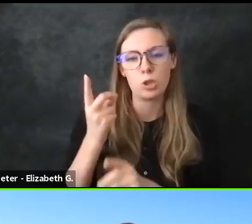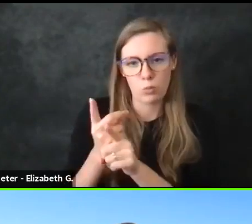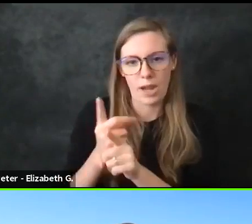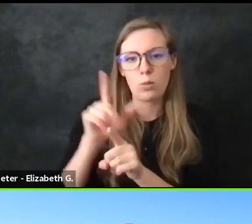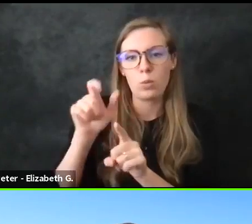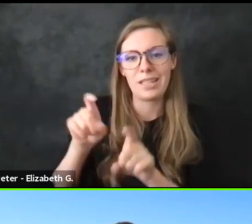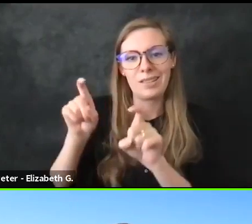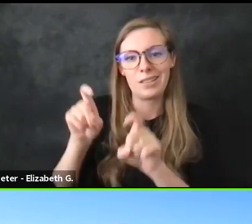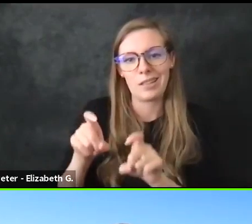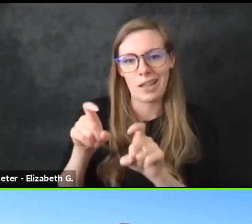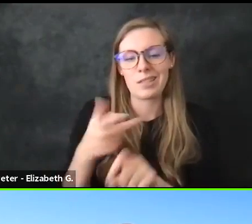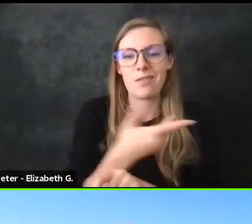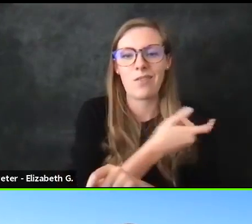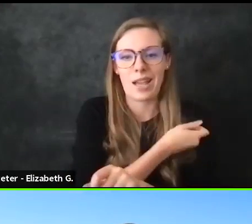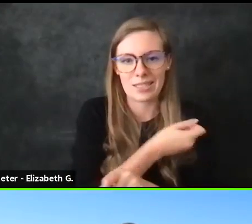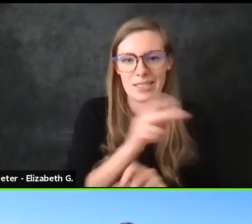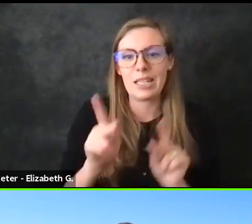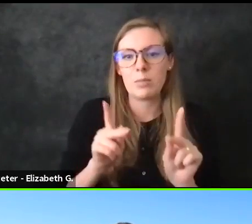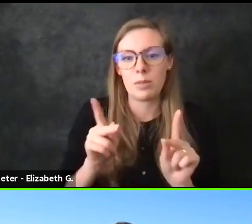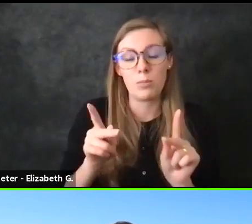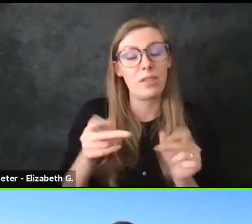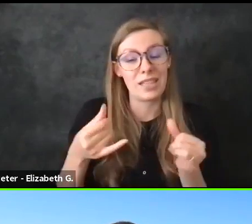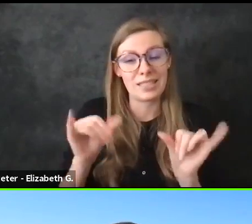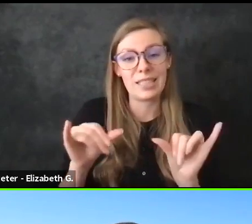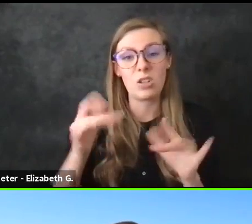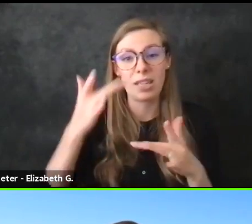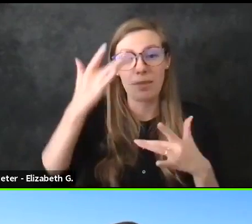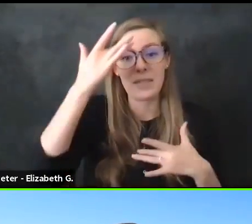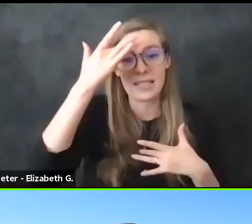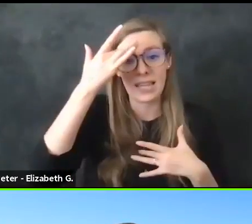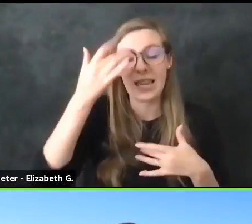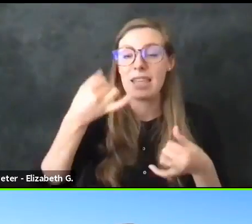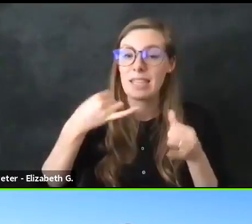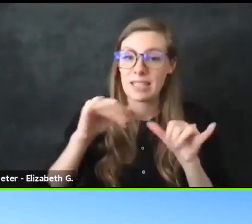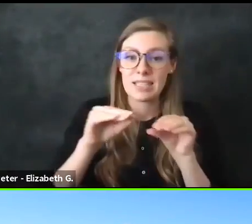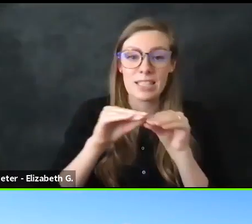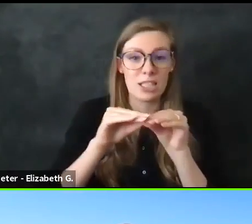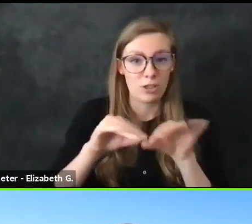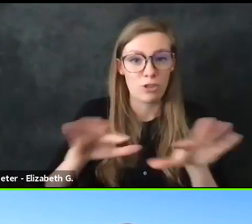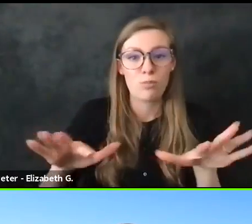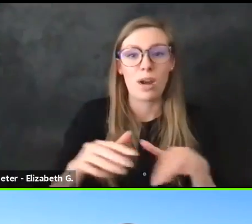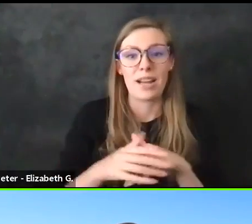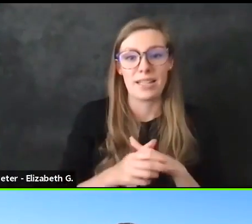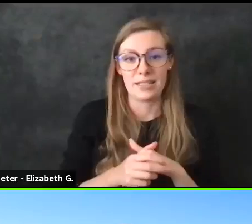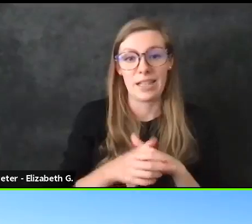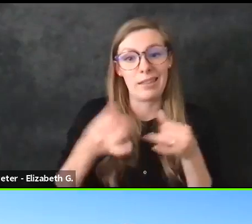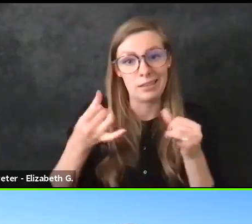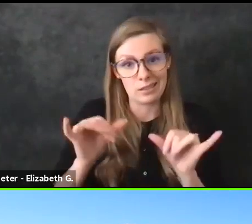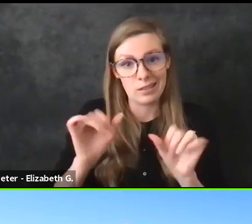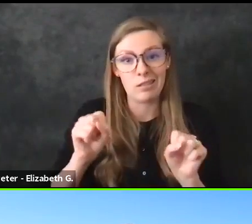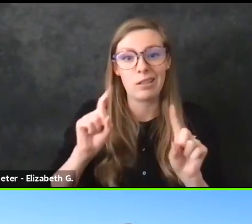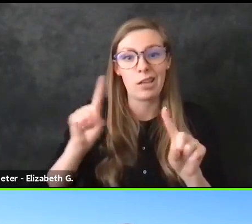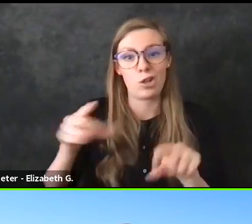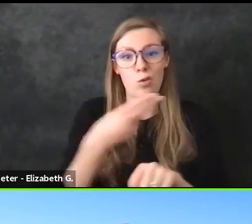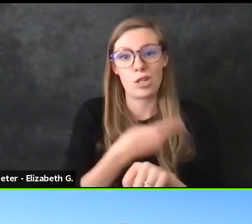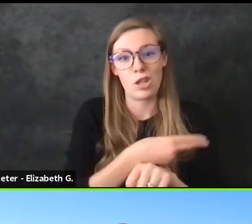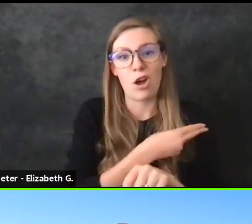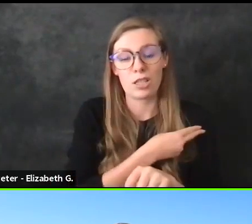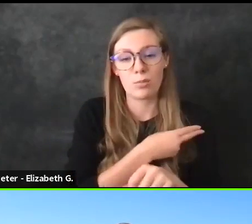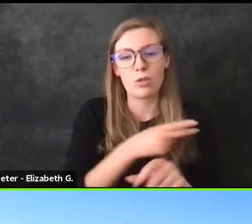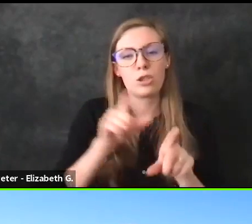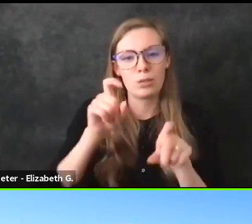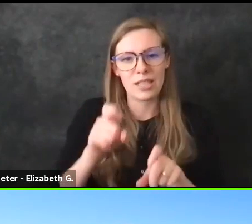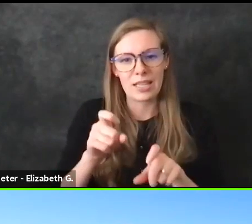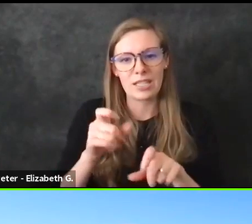understand if people have been fully vaccinated, but they're exposed, they should be tested on day 3 to 5 or sooner if they develop any